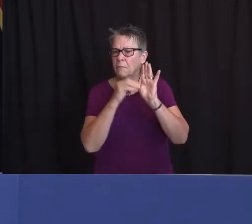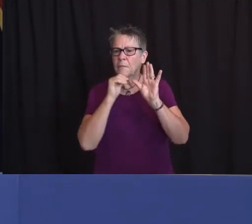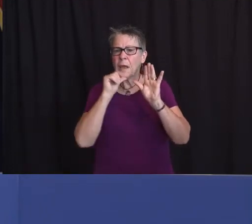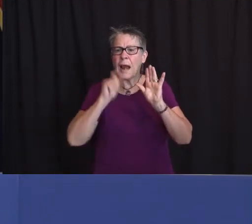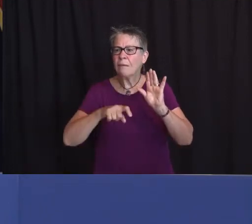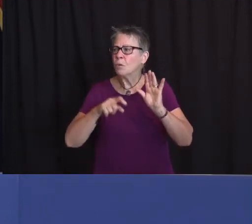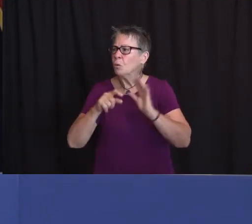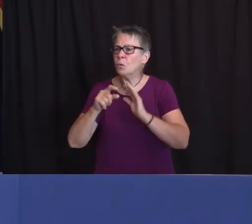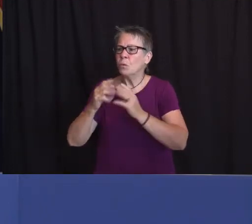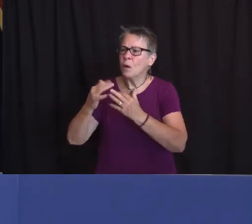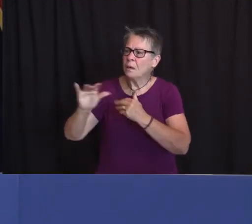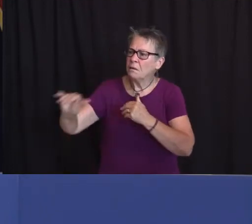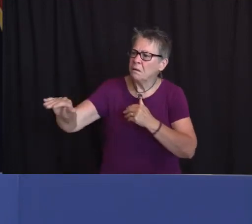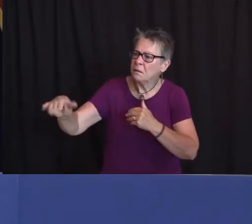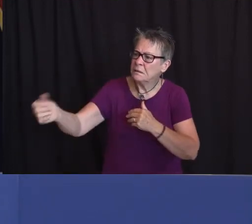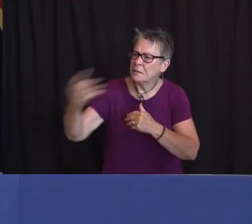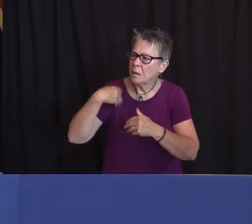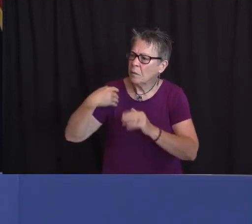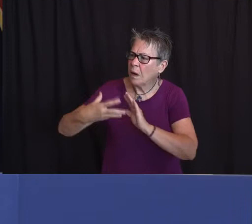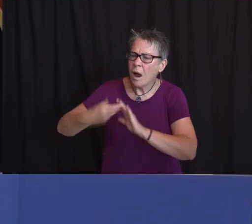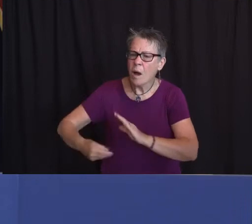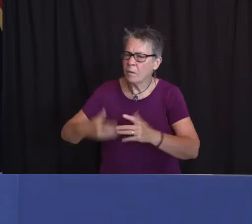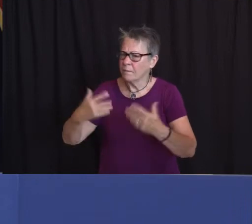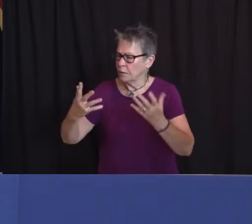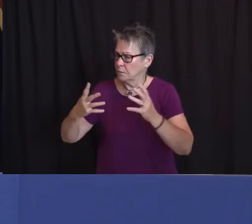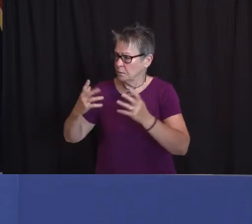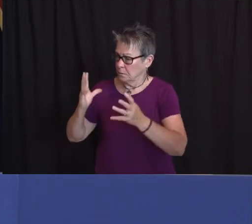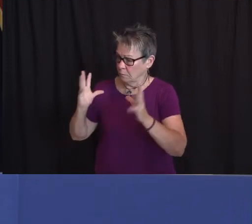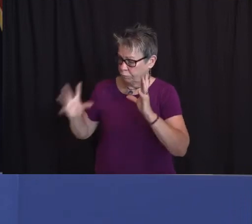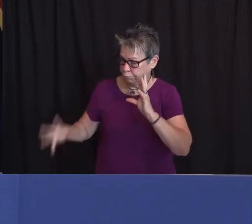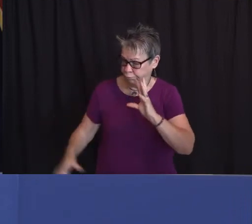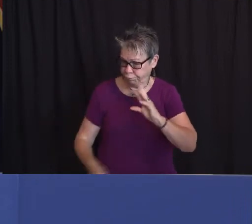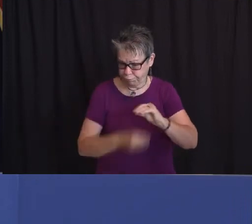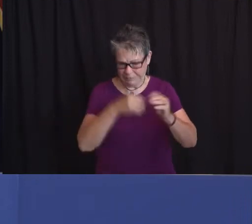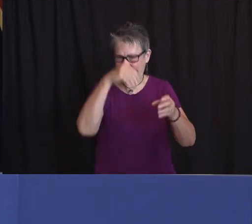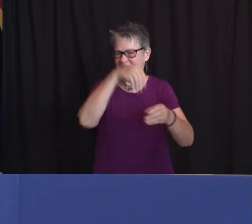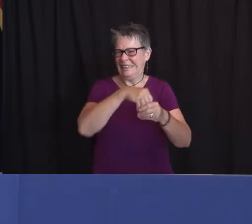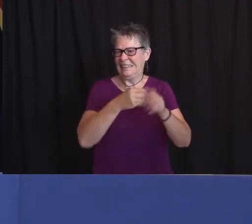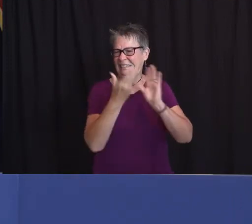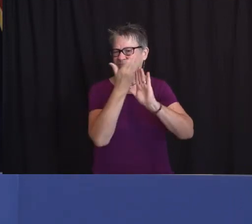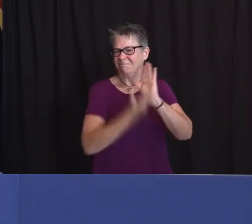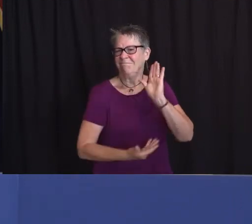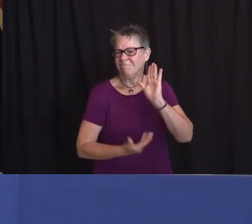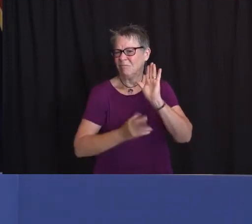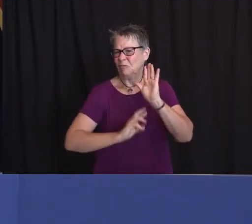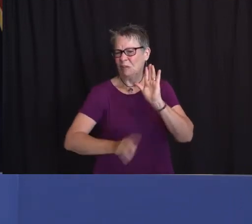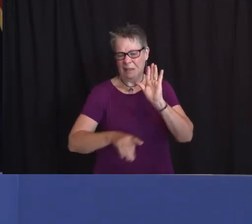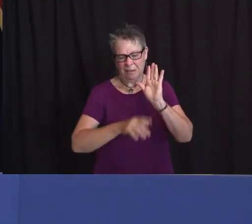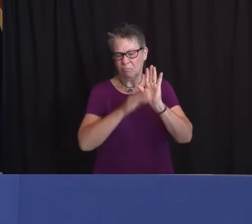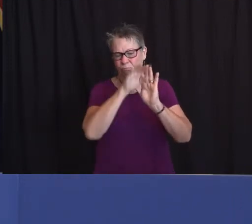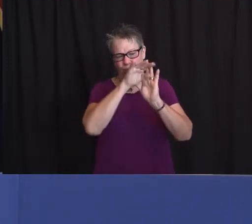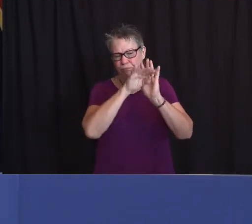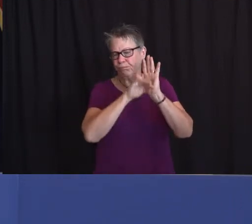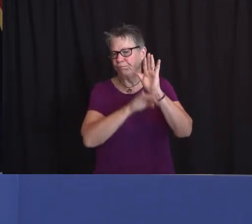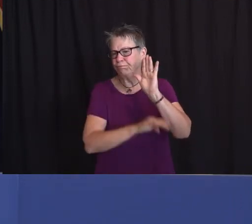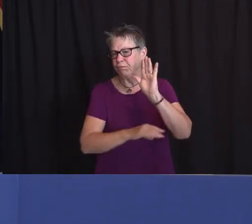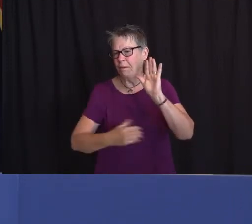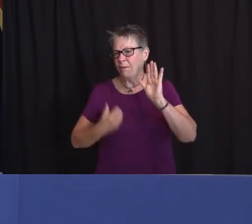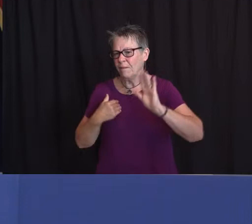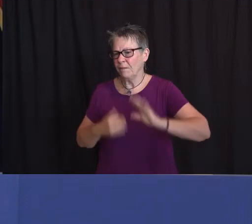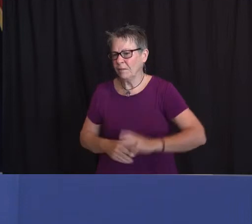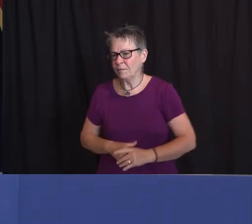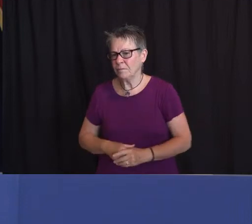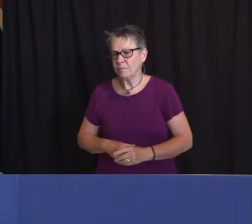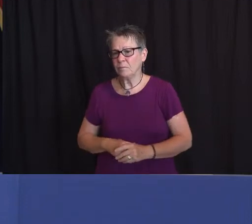days. The app currently only displays COVID-19 vaccination details. However, future plans include expanding